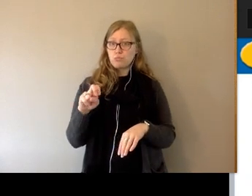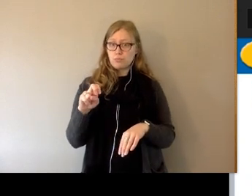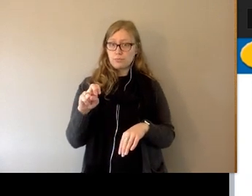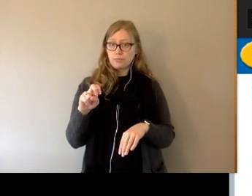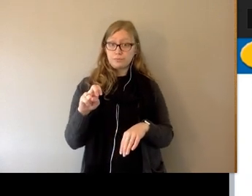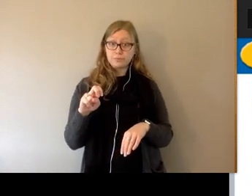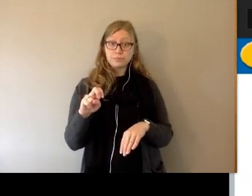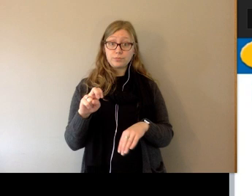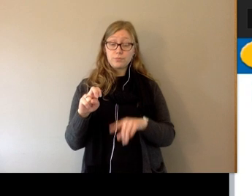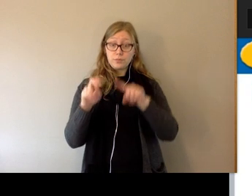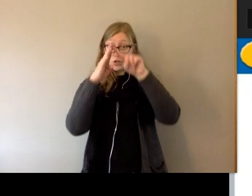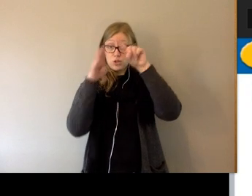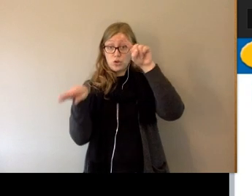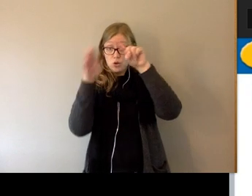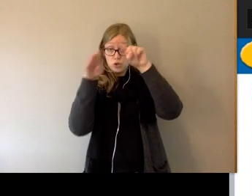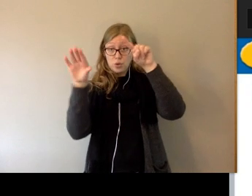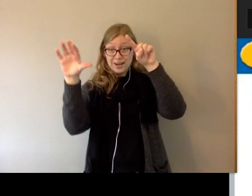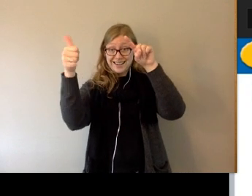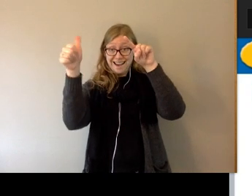10 is to